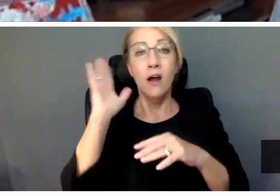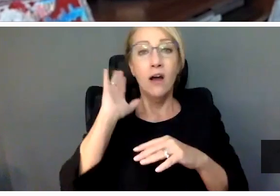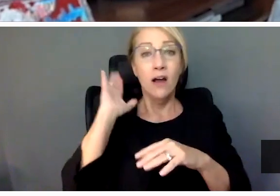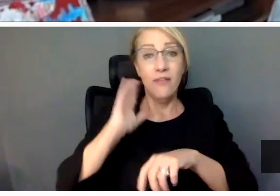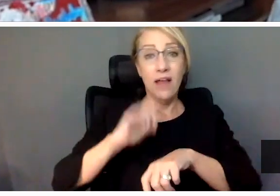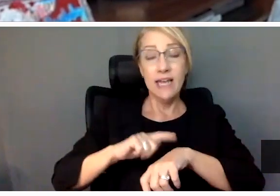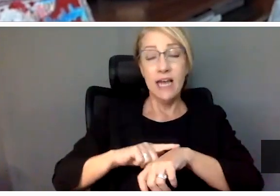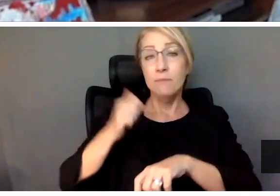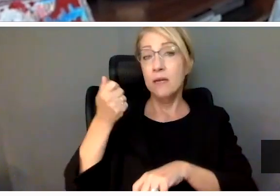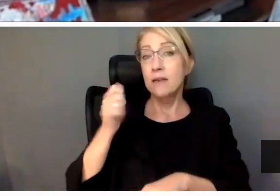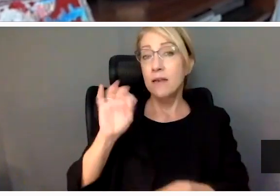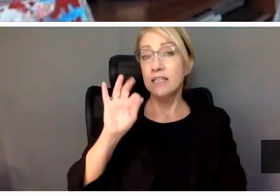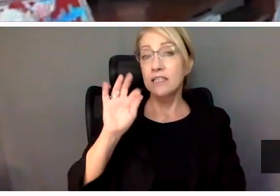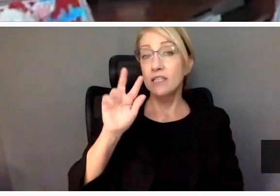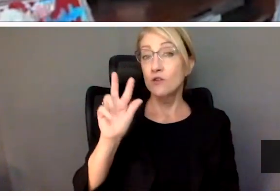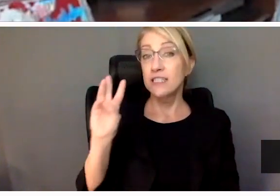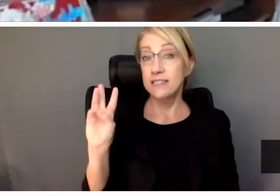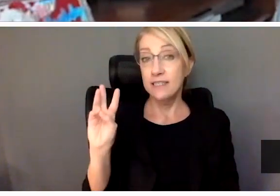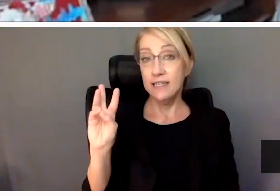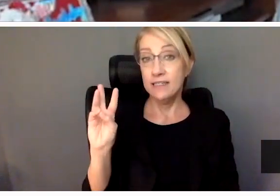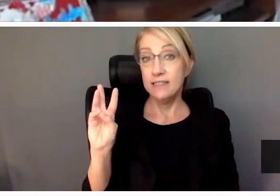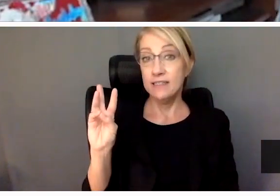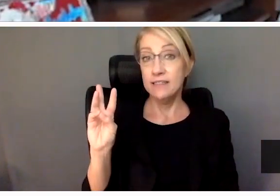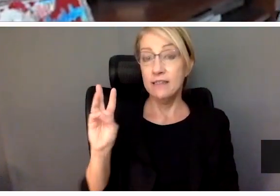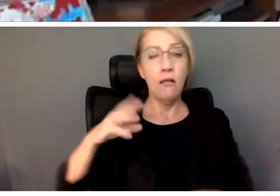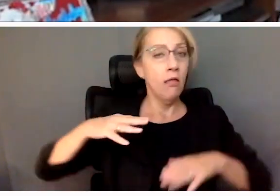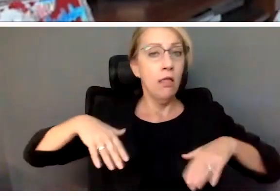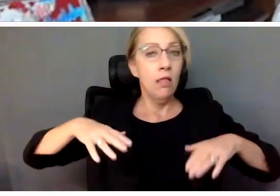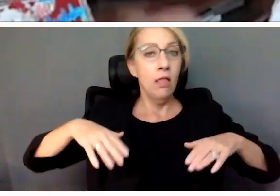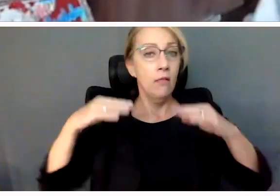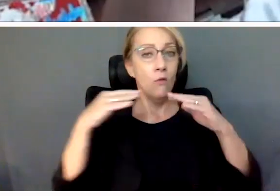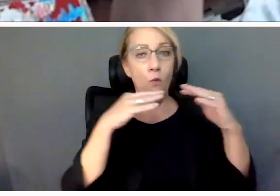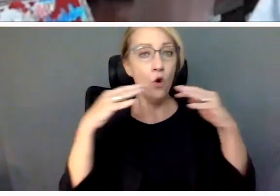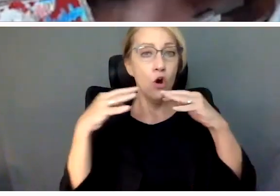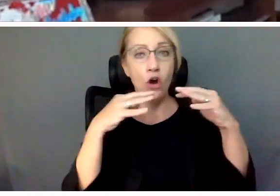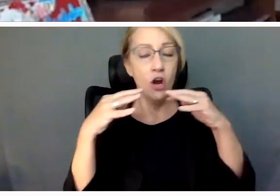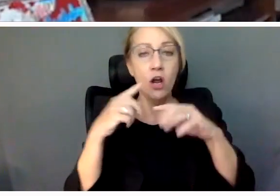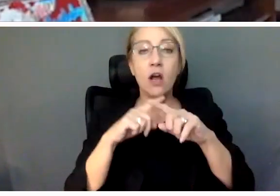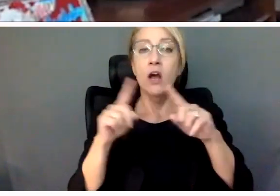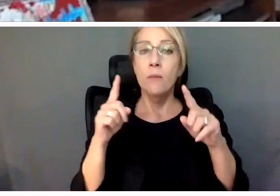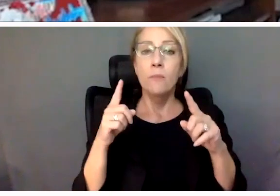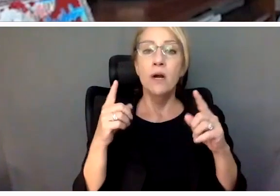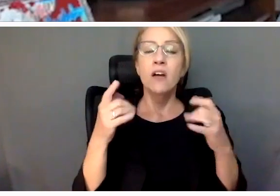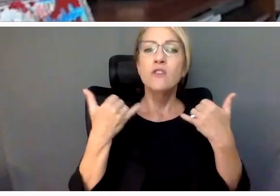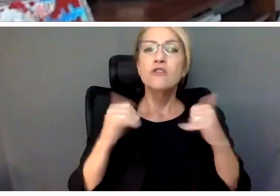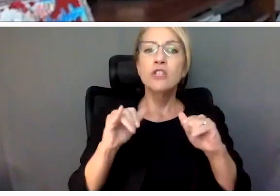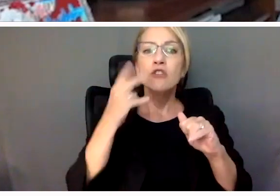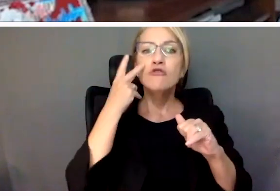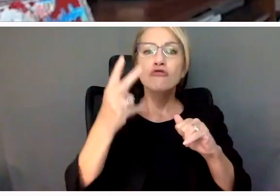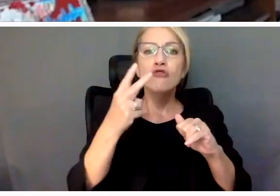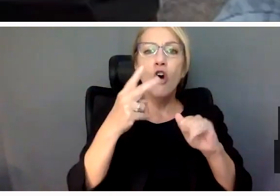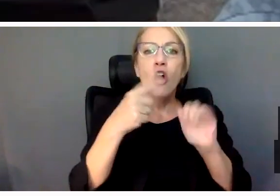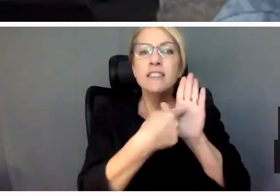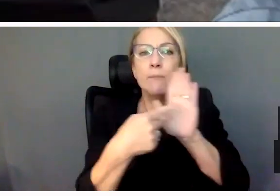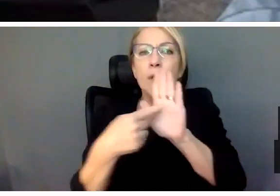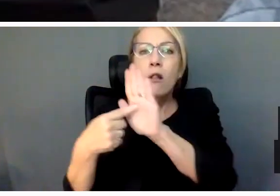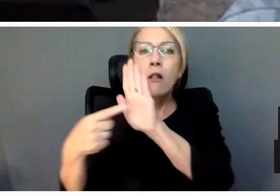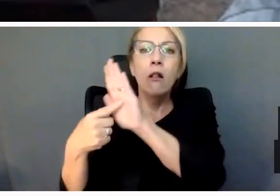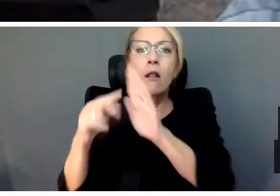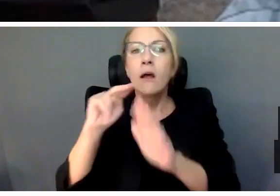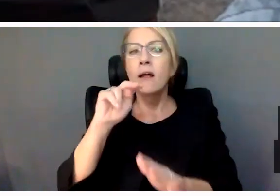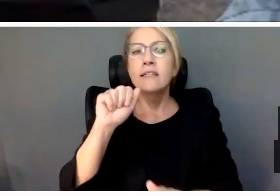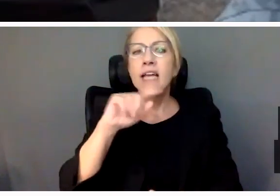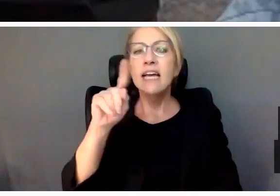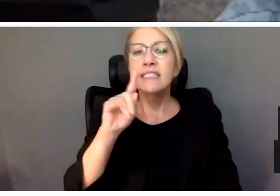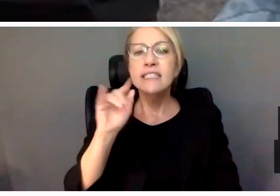1936, the war hadn't happened yet, but they still had big swastikas out in front of the building. There was no way